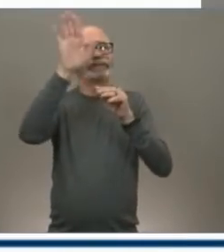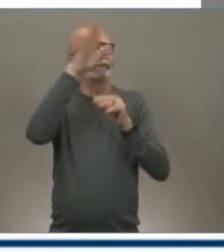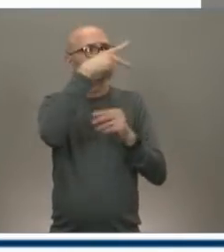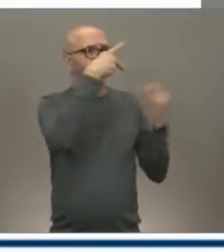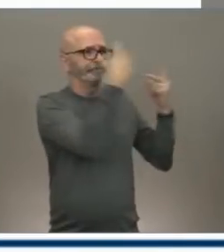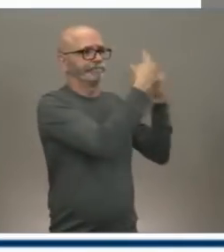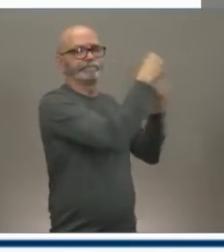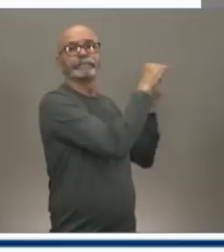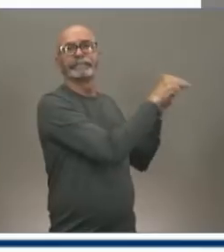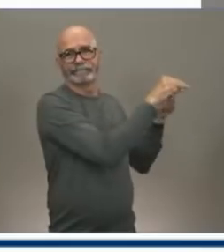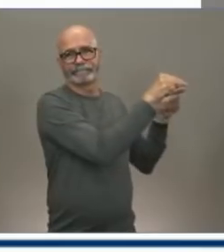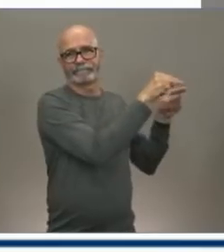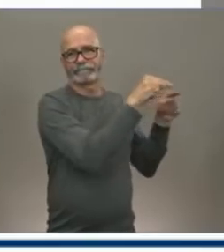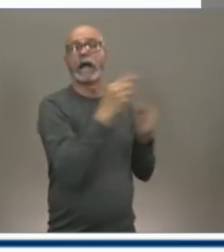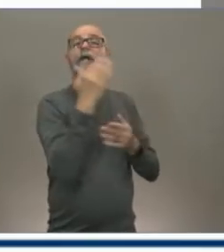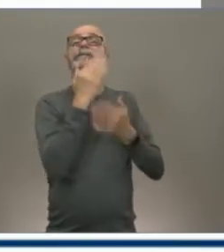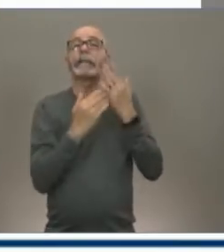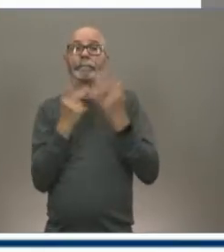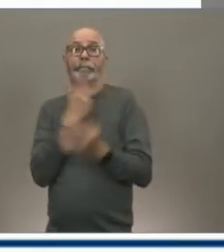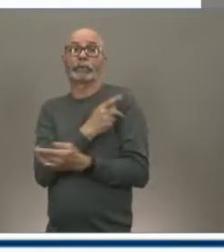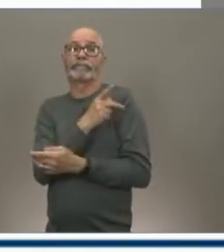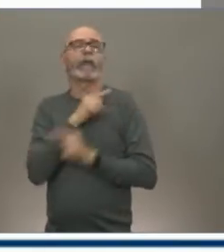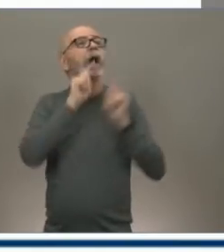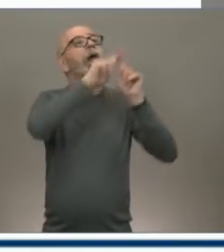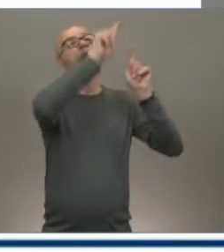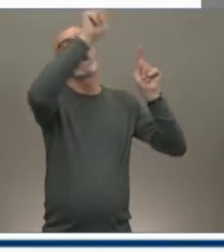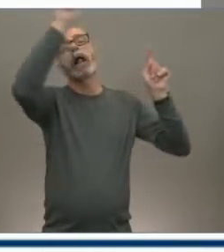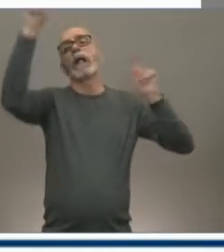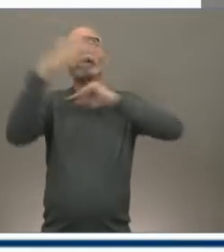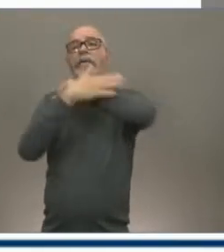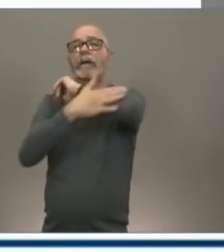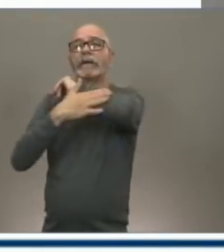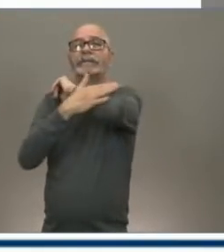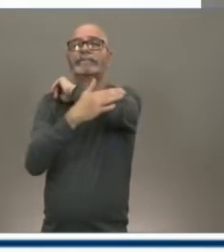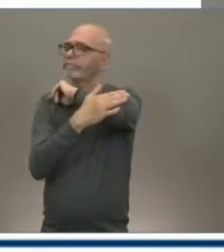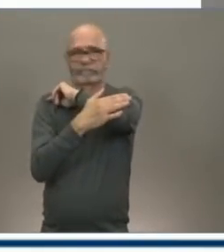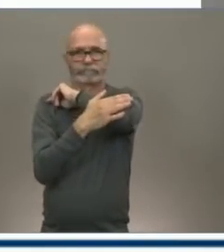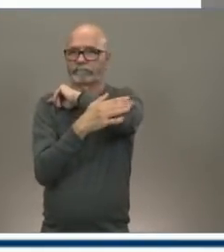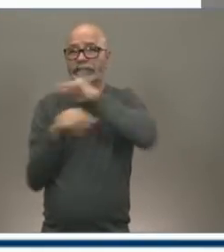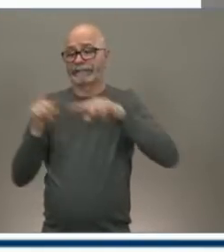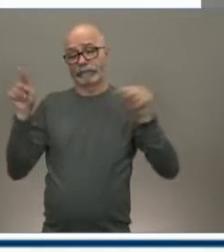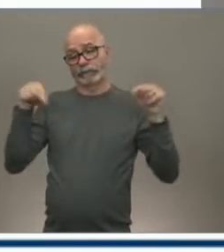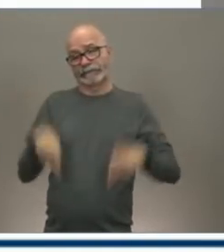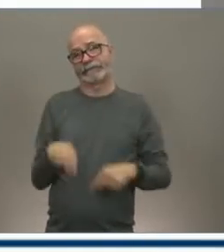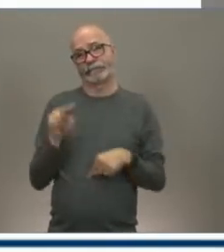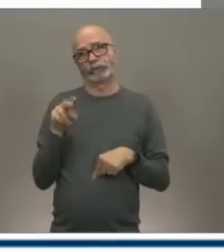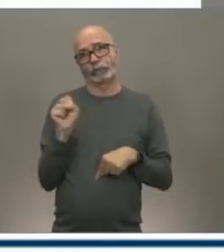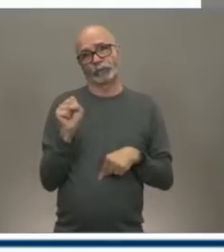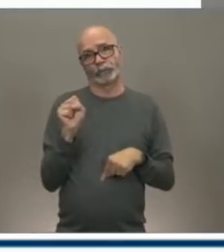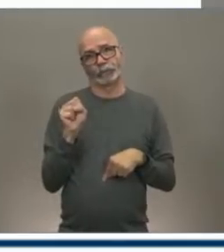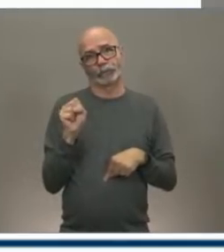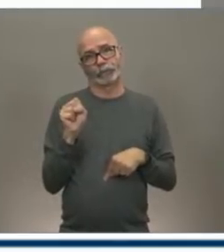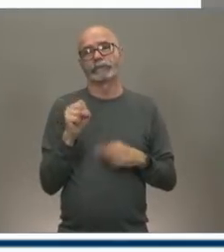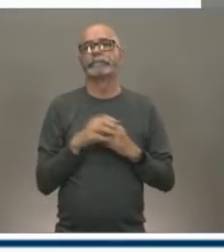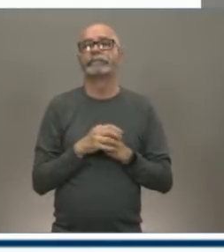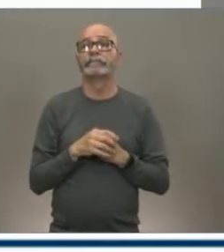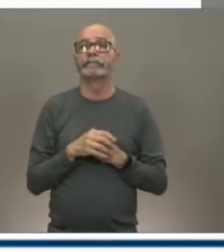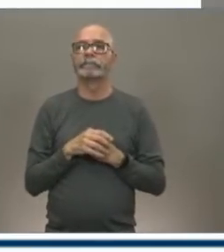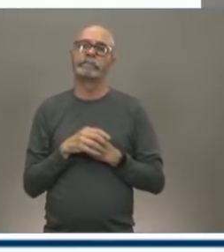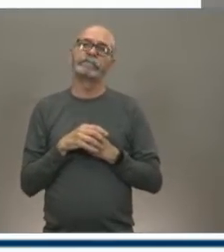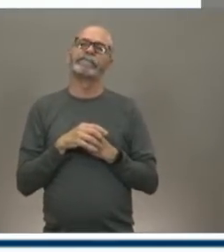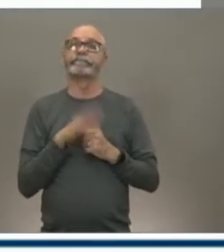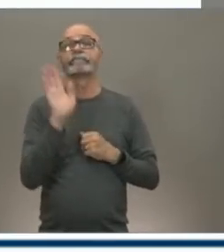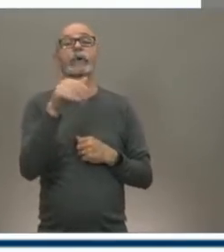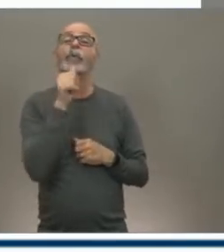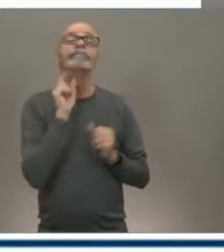and remote communities. We don't have those in Nova Scotia. So they haven't said within that which one should come first. We are starting